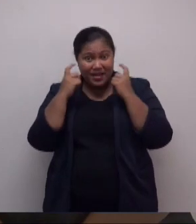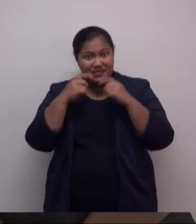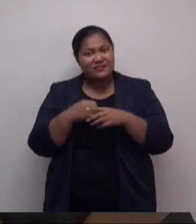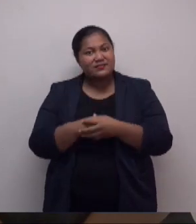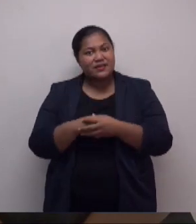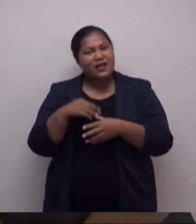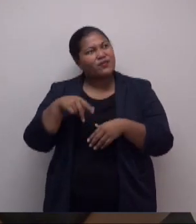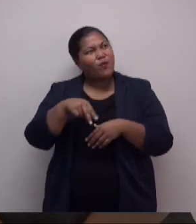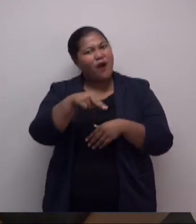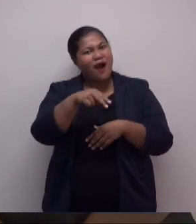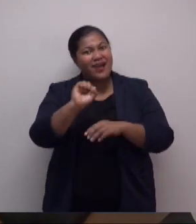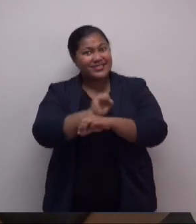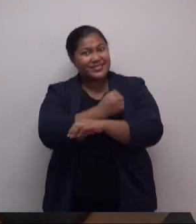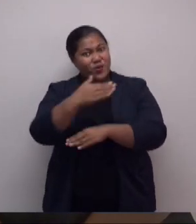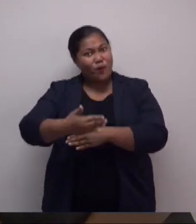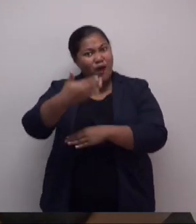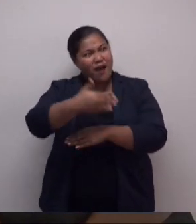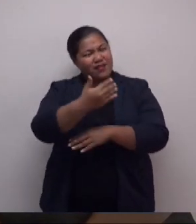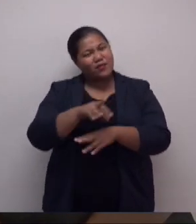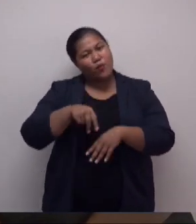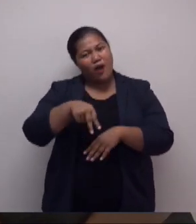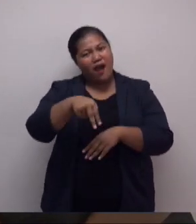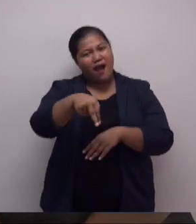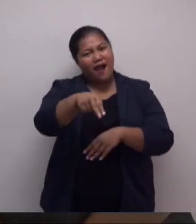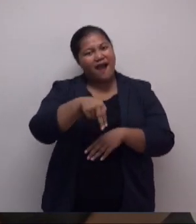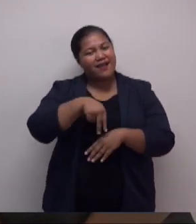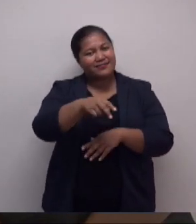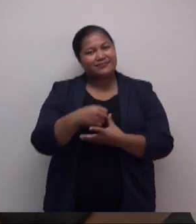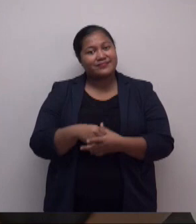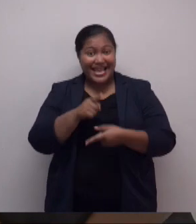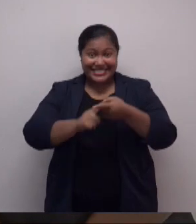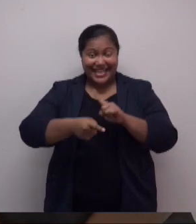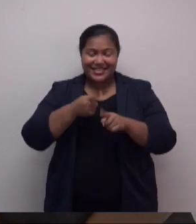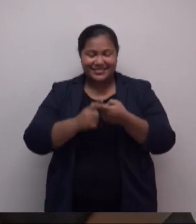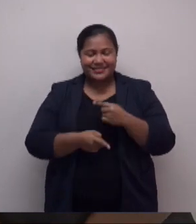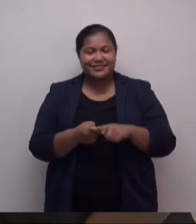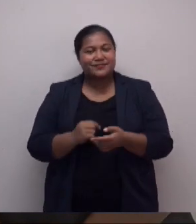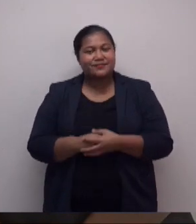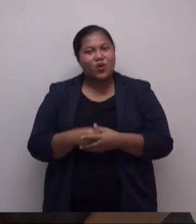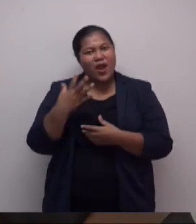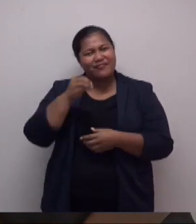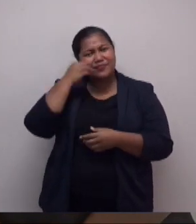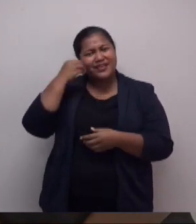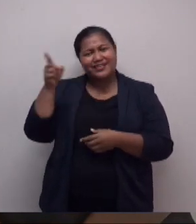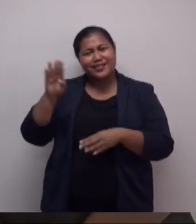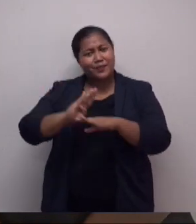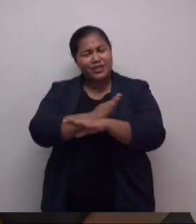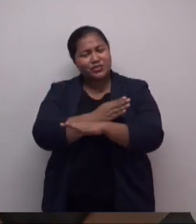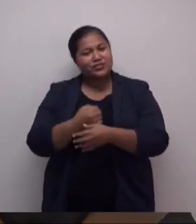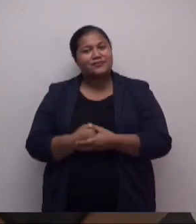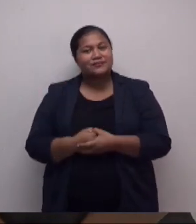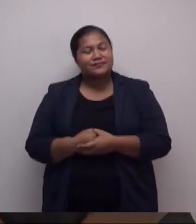the seawall, going for a jog, or walk to exercise, or having a picnic on the beach.